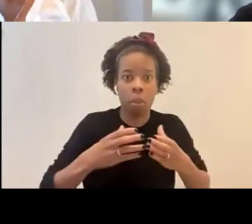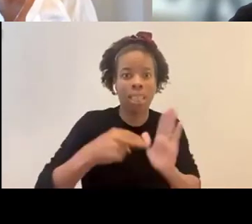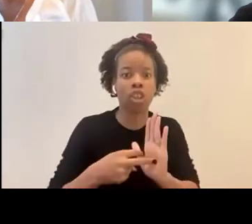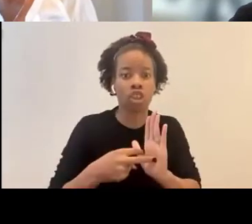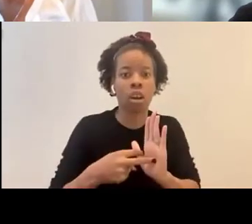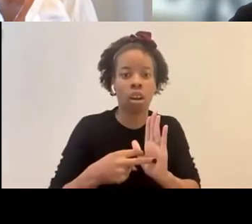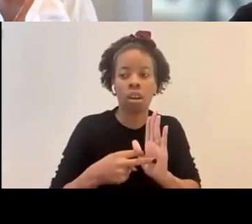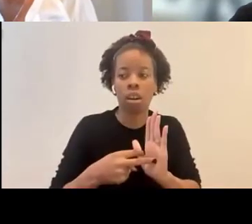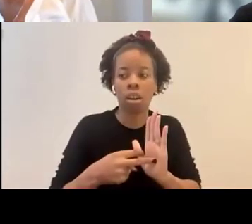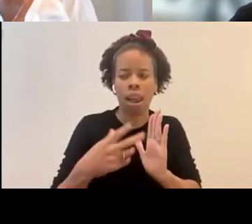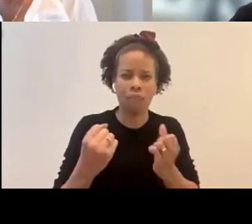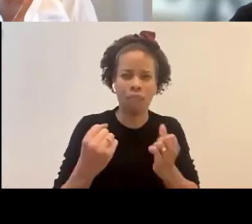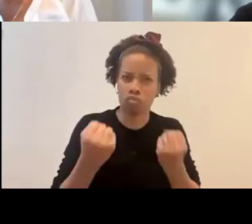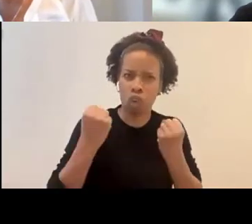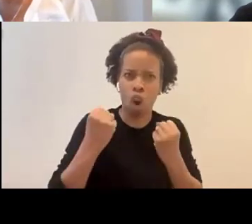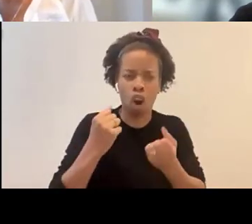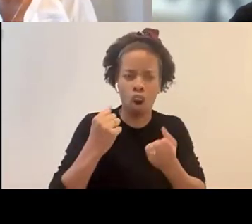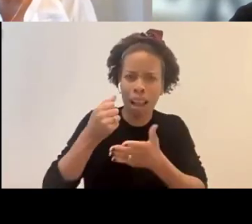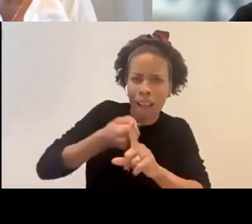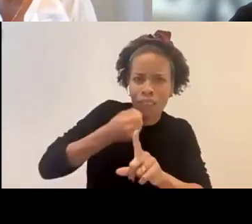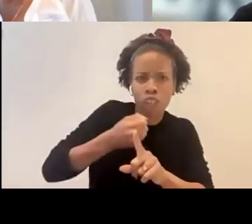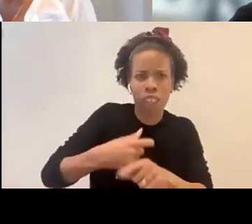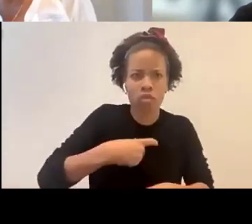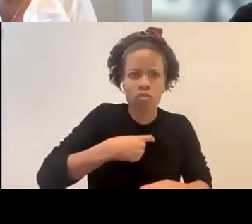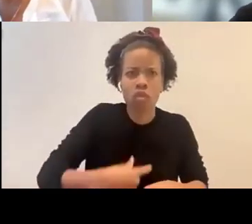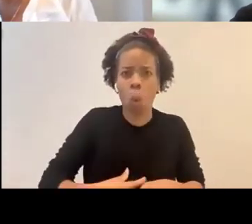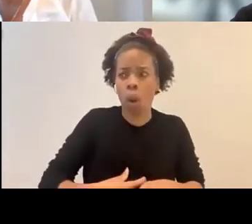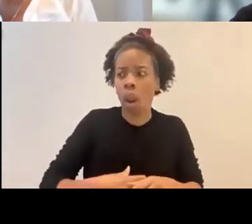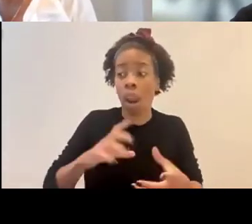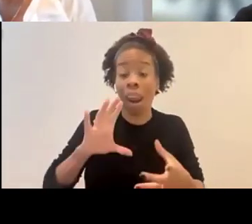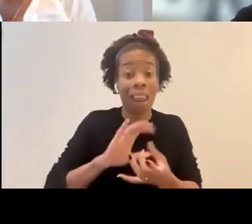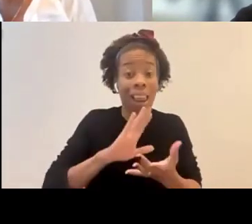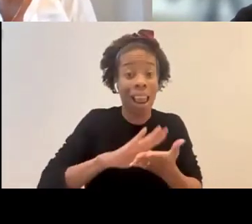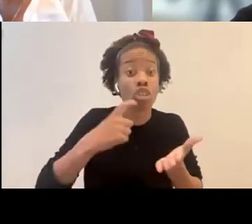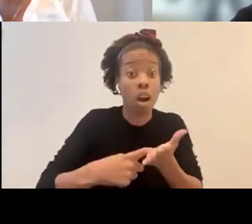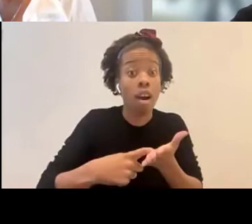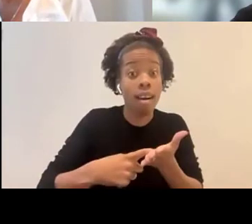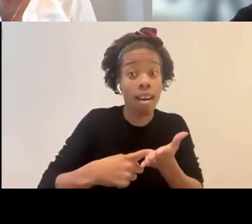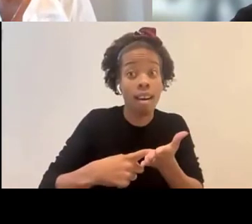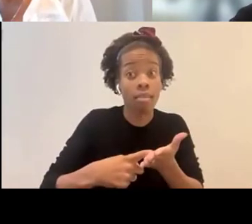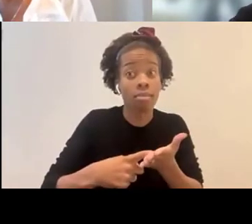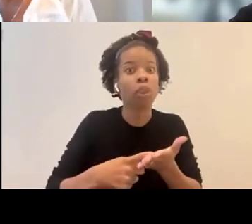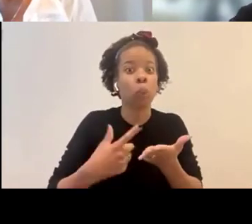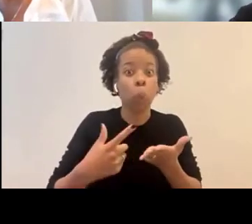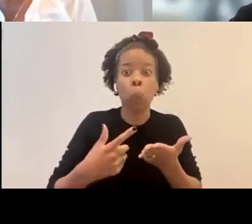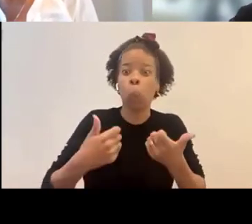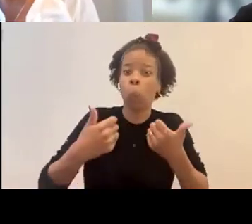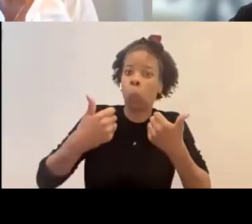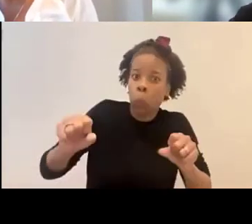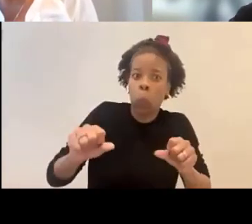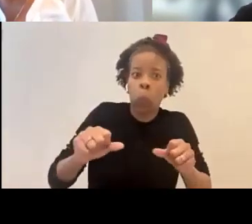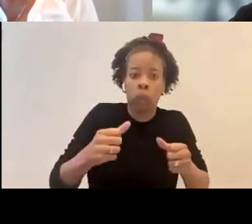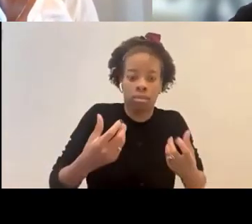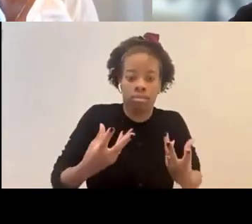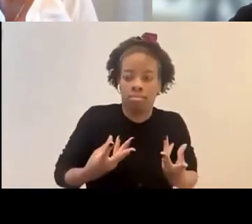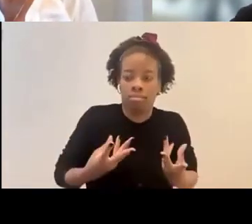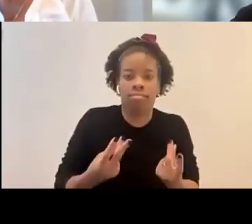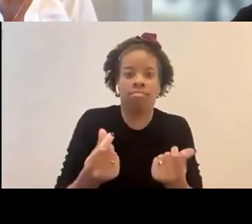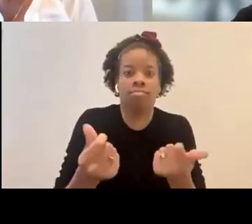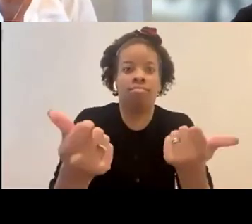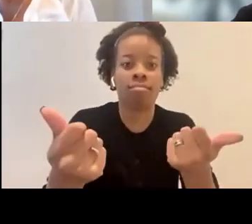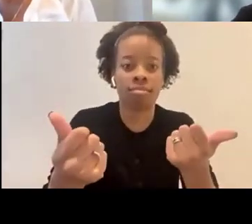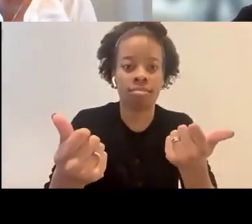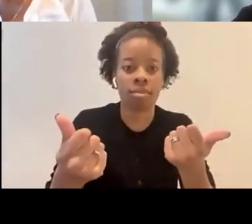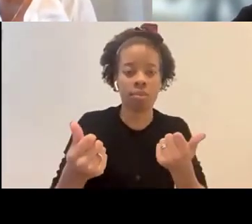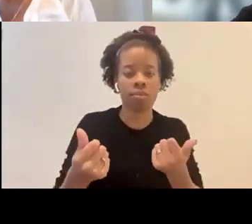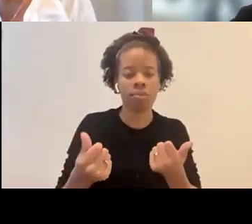advocacy role with HR in particular right now, as we're looking at the internal policies and programs